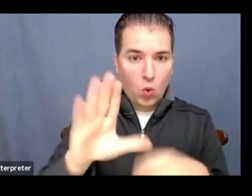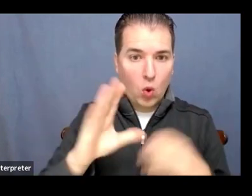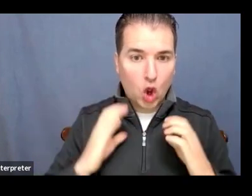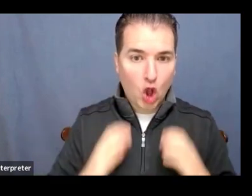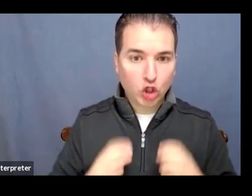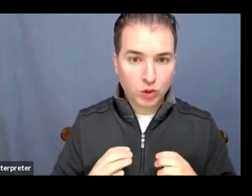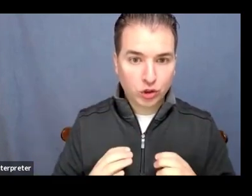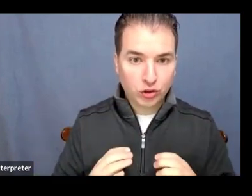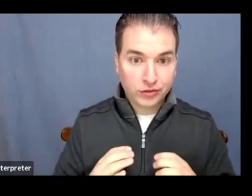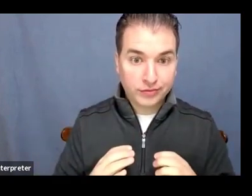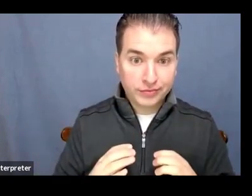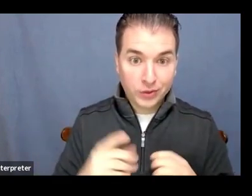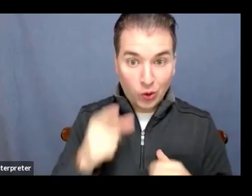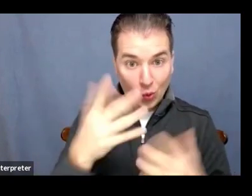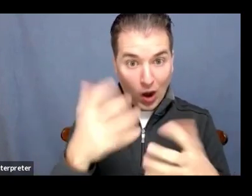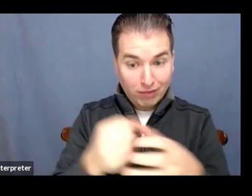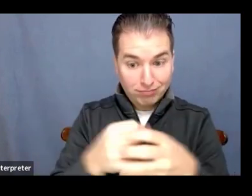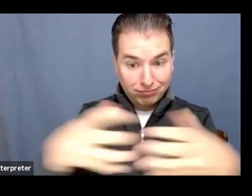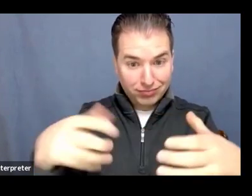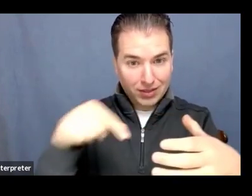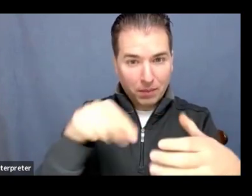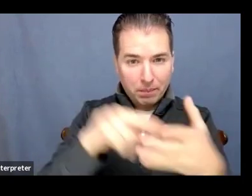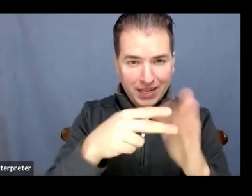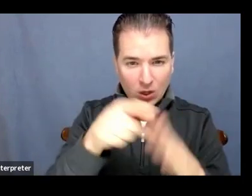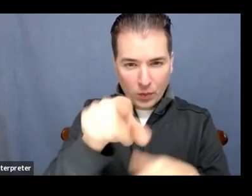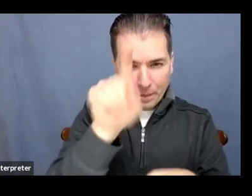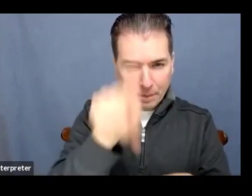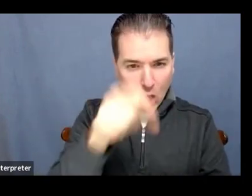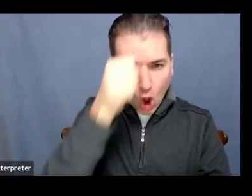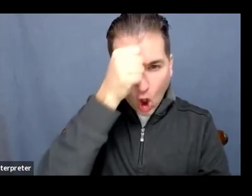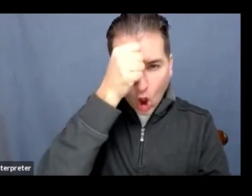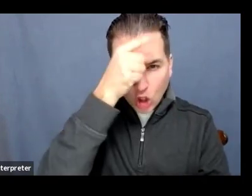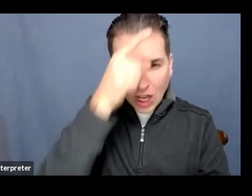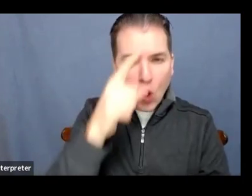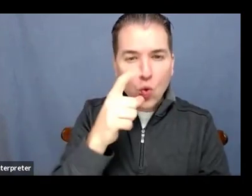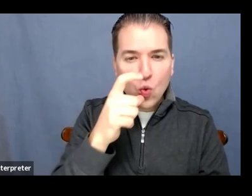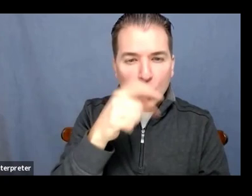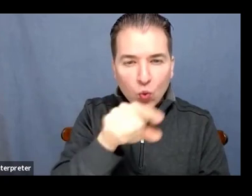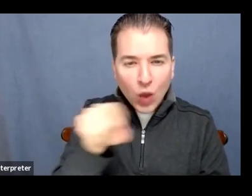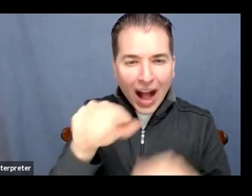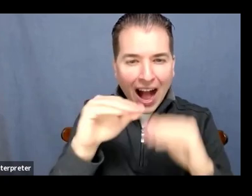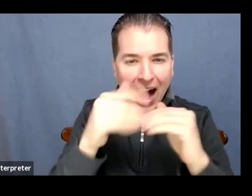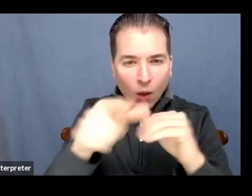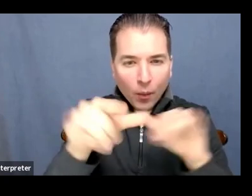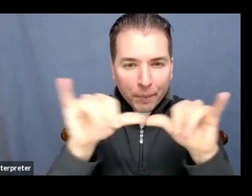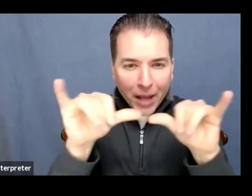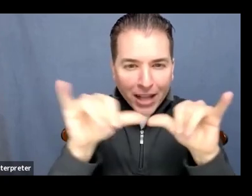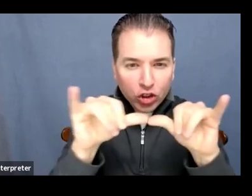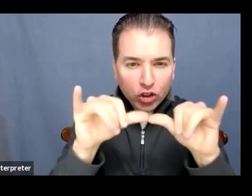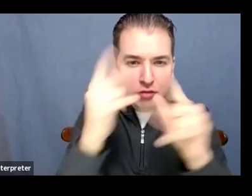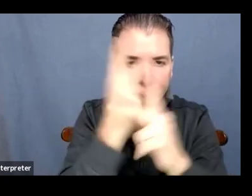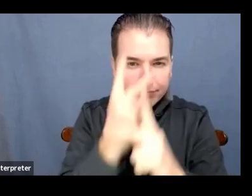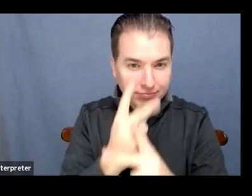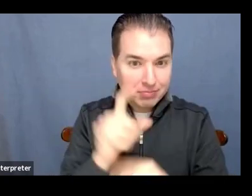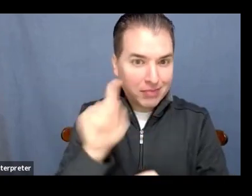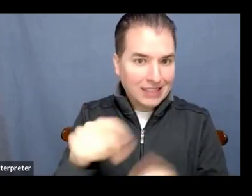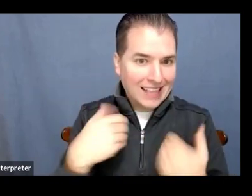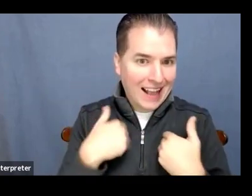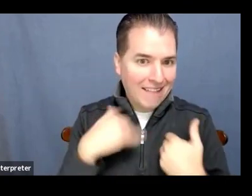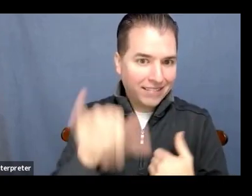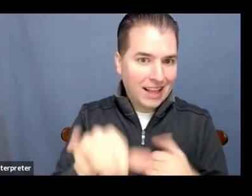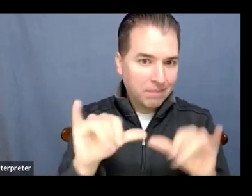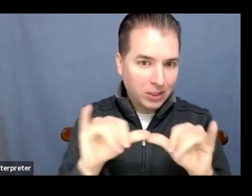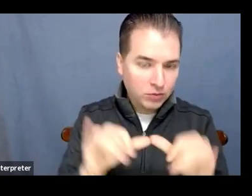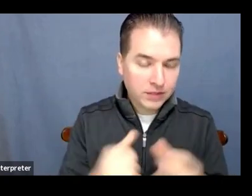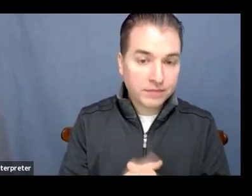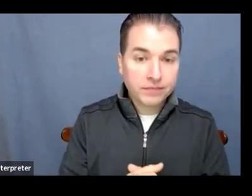understand your customers and what those metrics, what the metrics are. So generally speaking, there